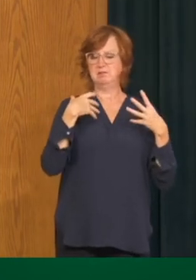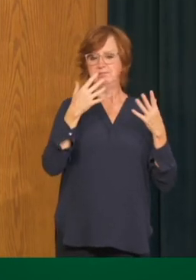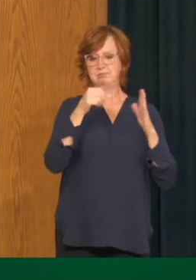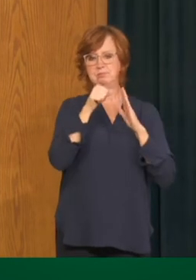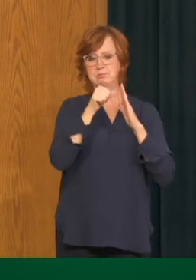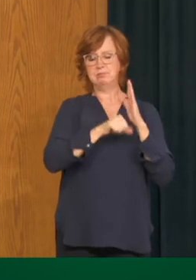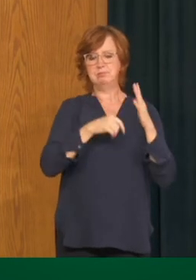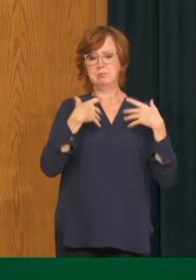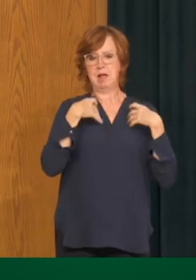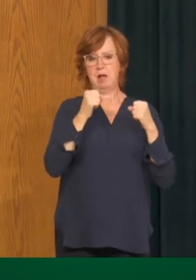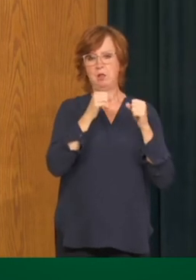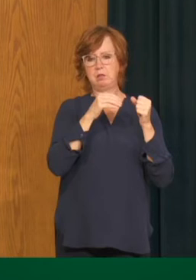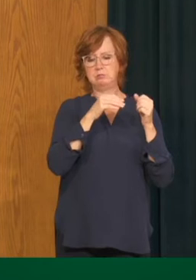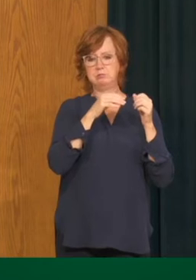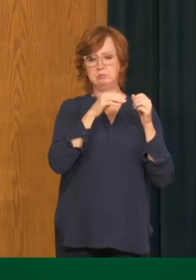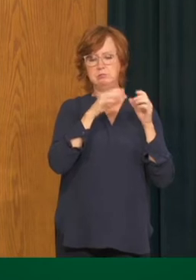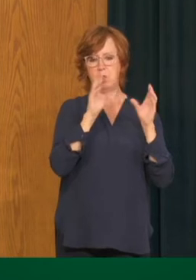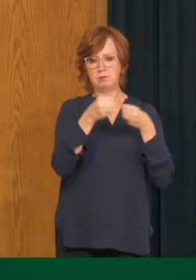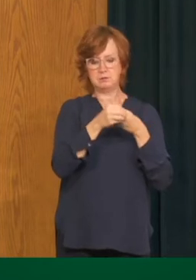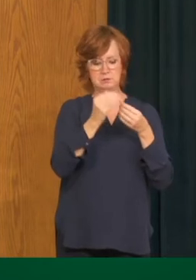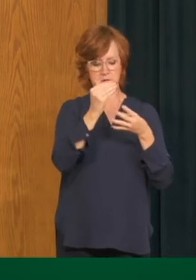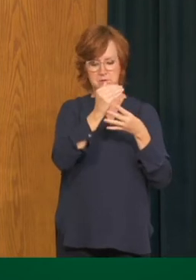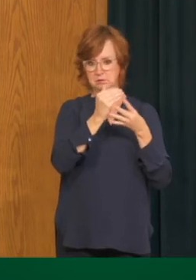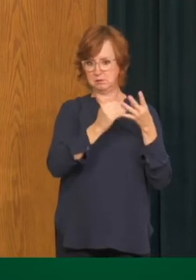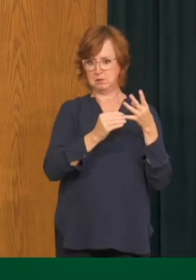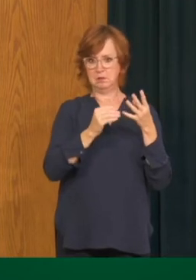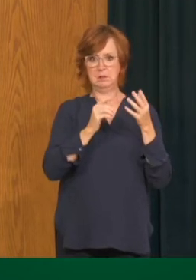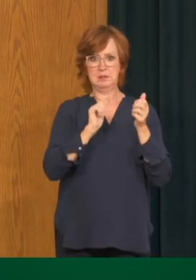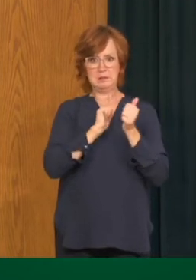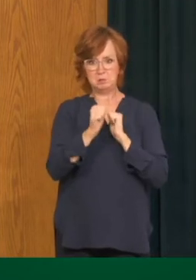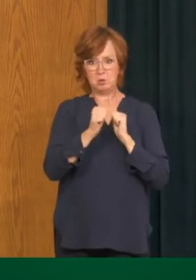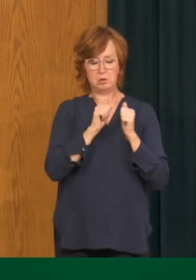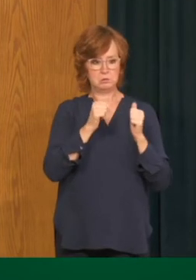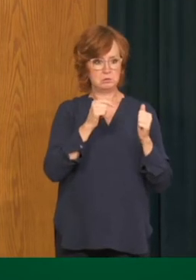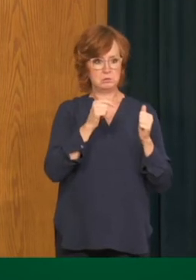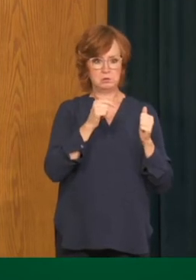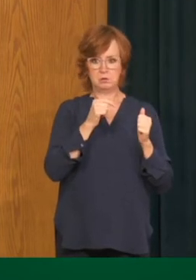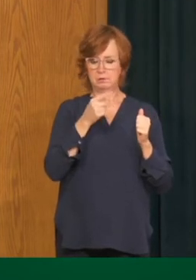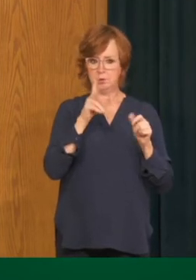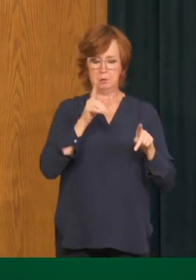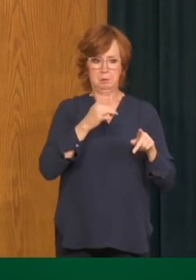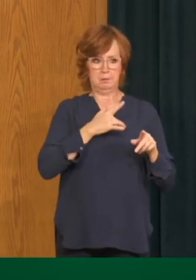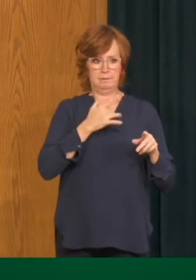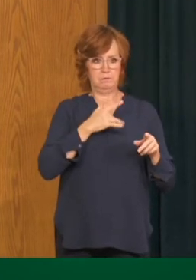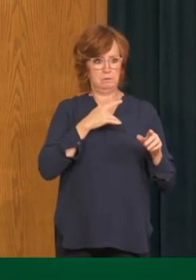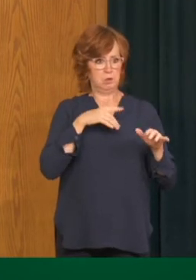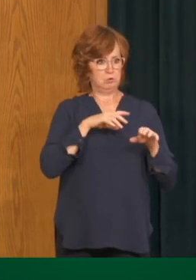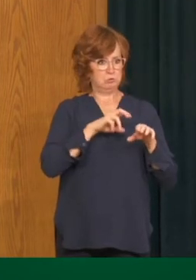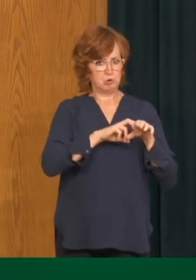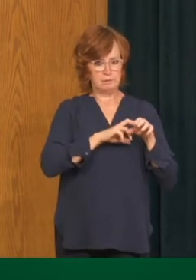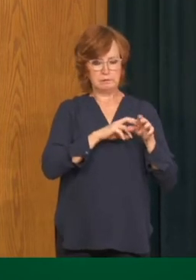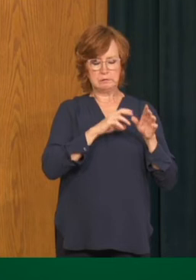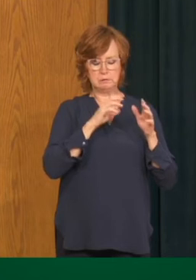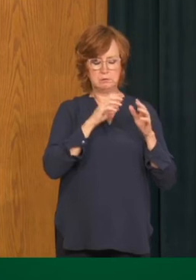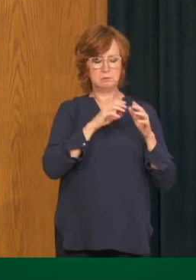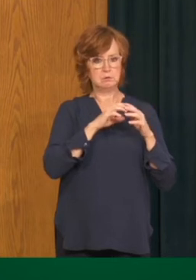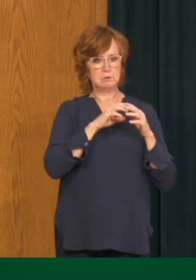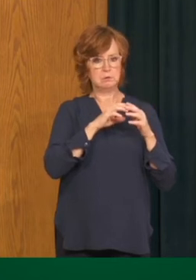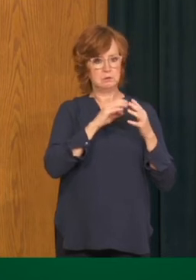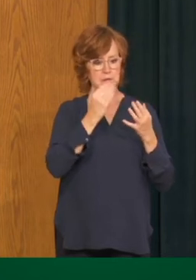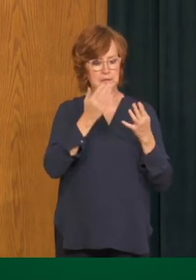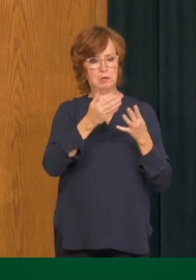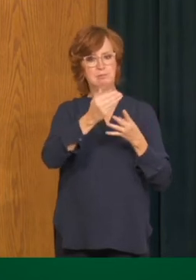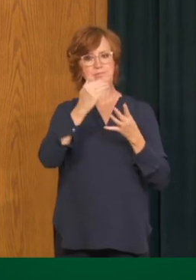being raised when we reopened many of our community services and youth athletics are being asked with respect to the reopening of schools. It's a very large